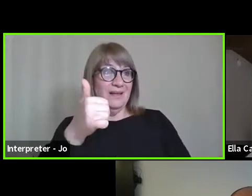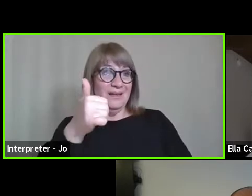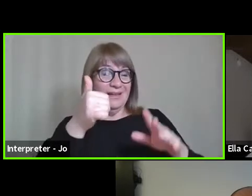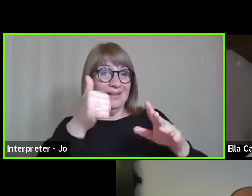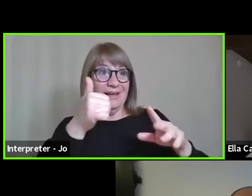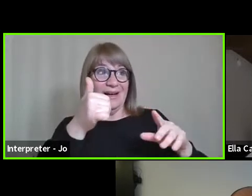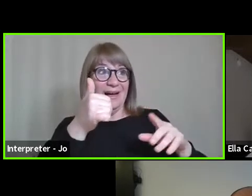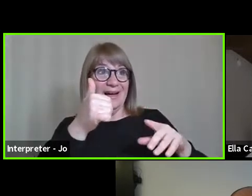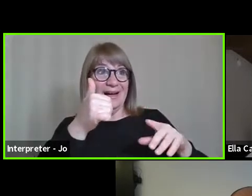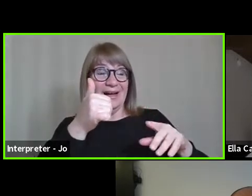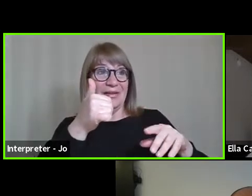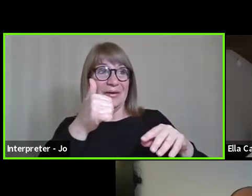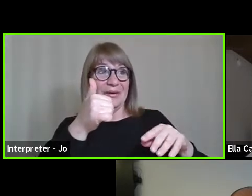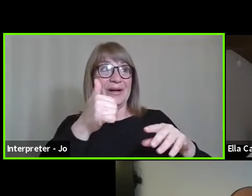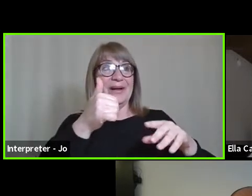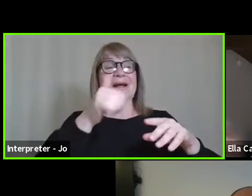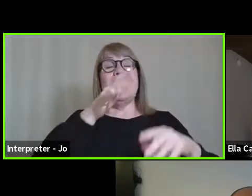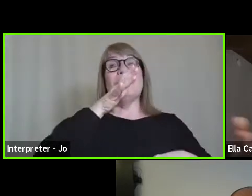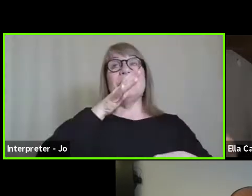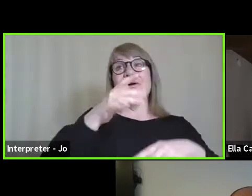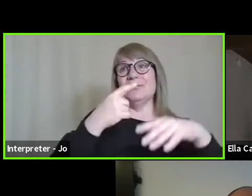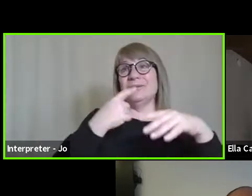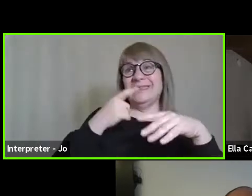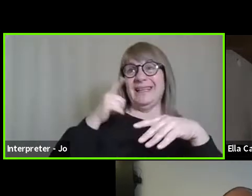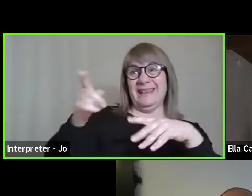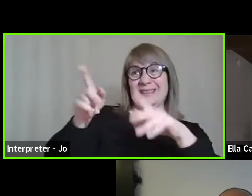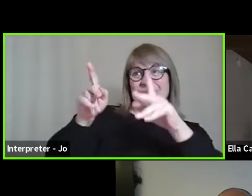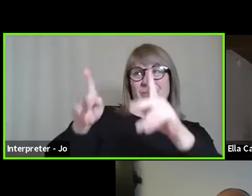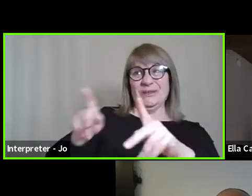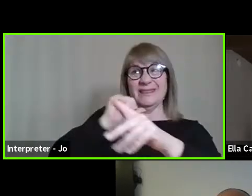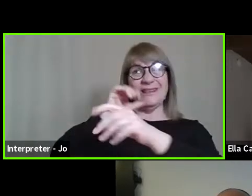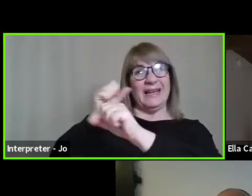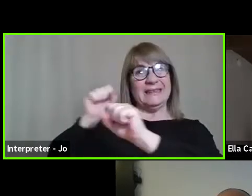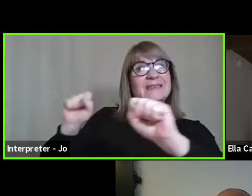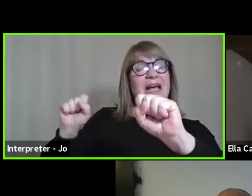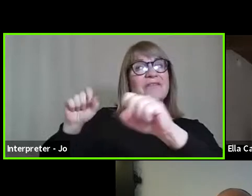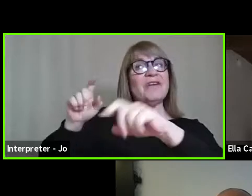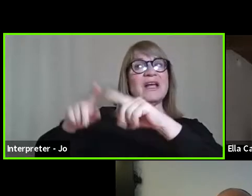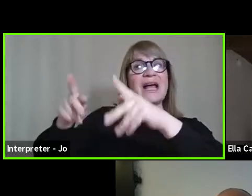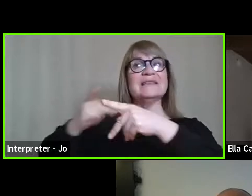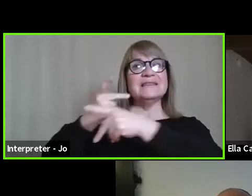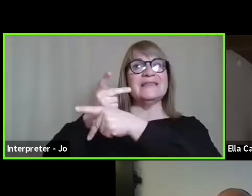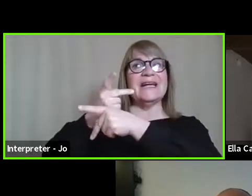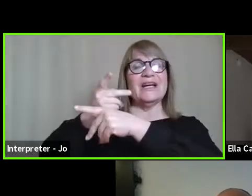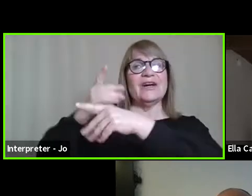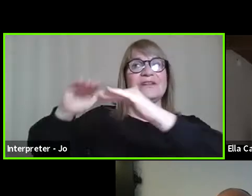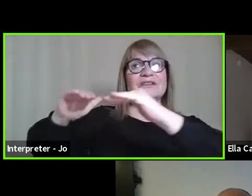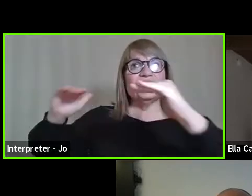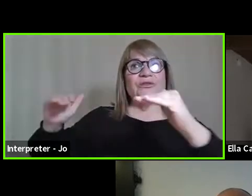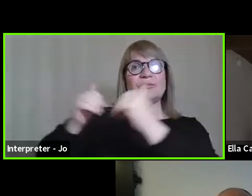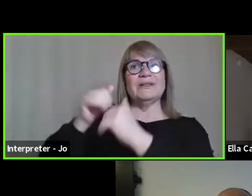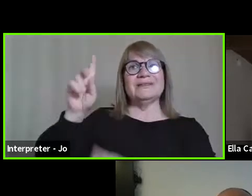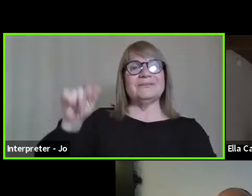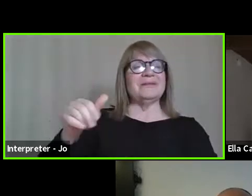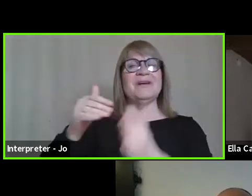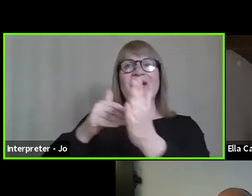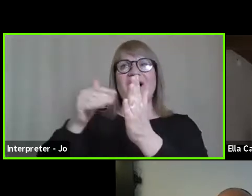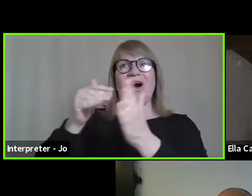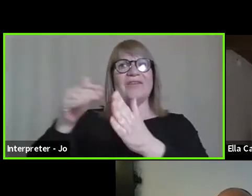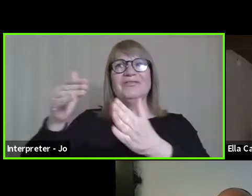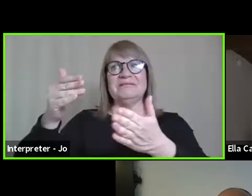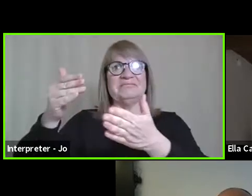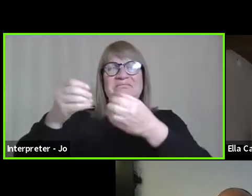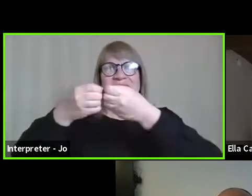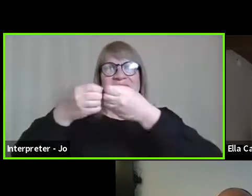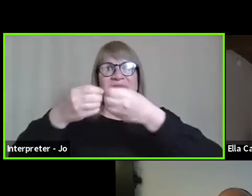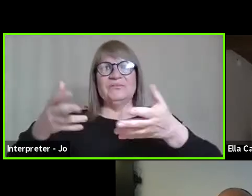i'd be able to care for the child to the disability even when they had been the primary caretaker and they frequently lost we had fathers who were blind